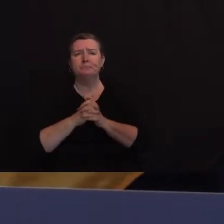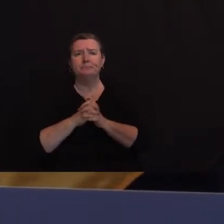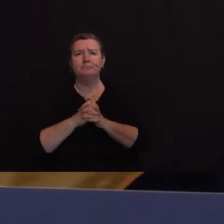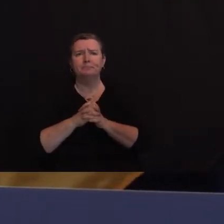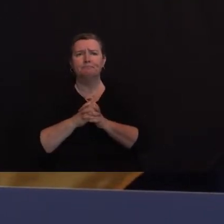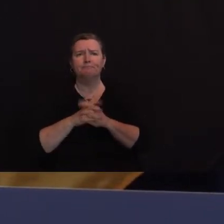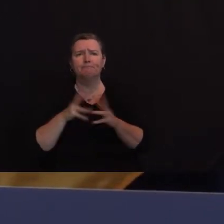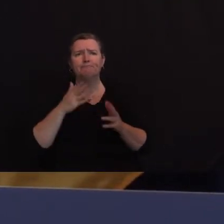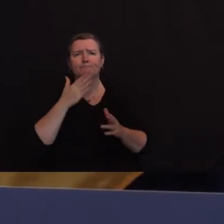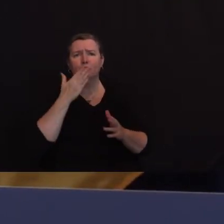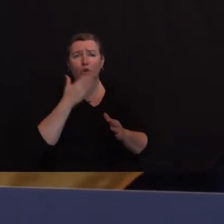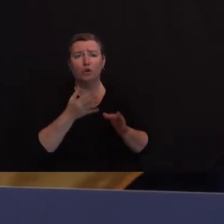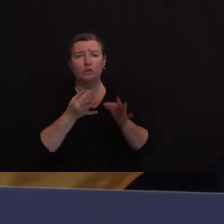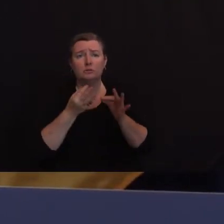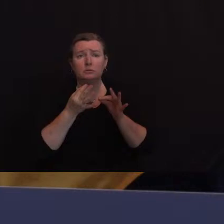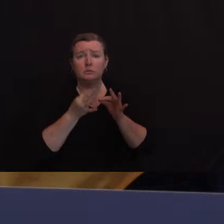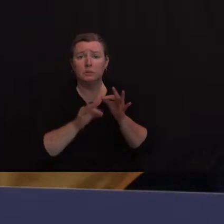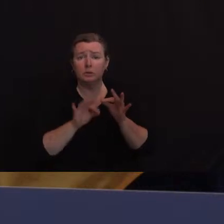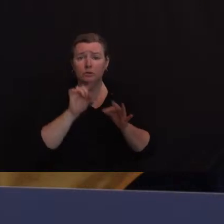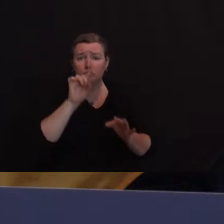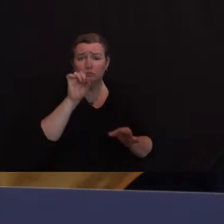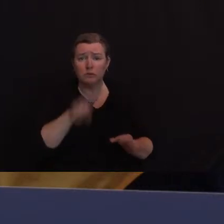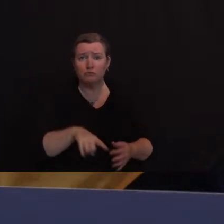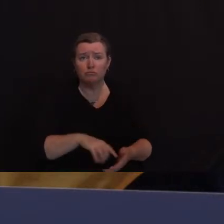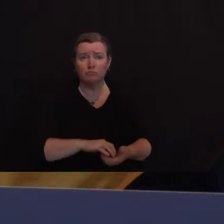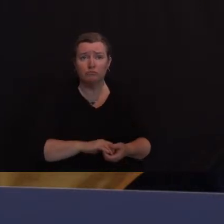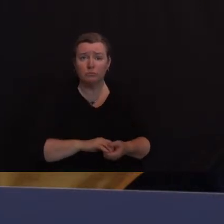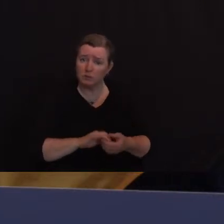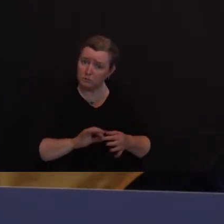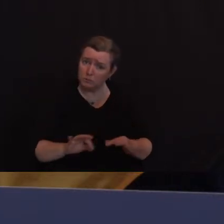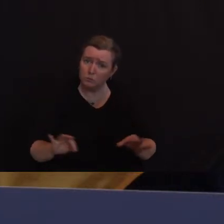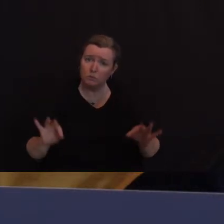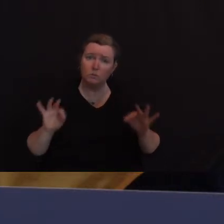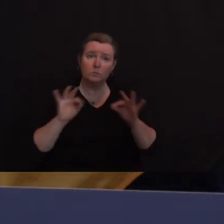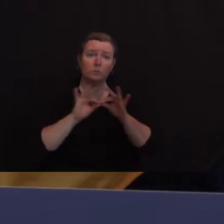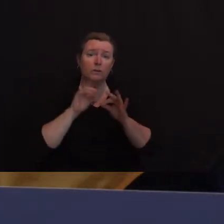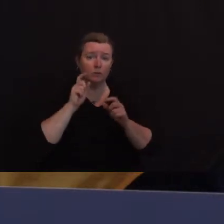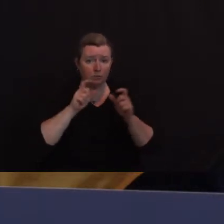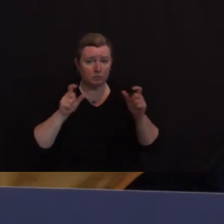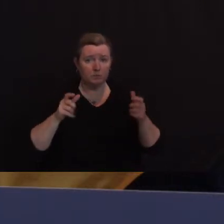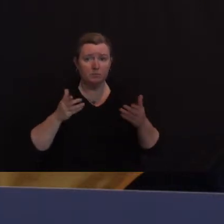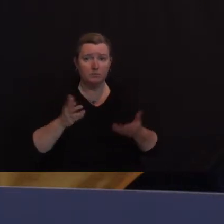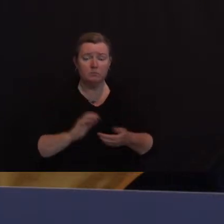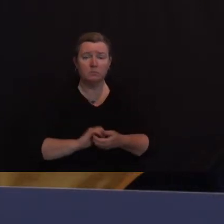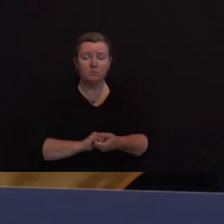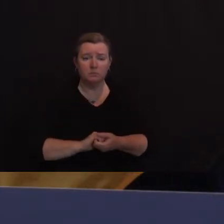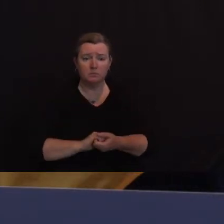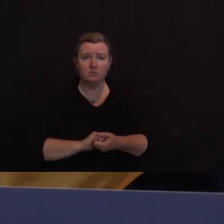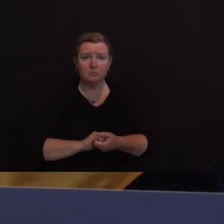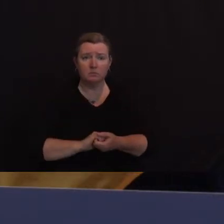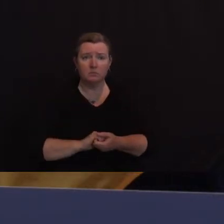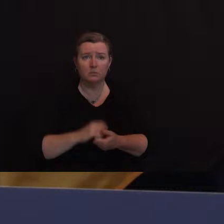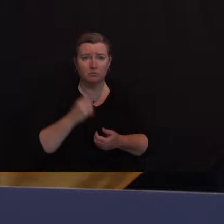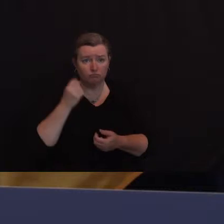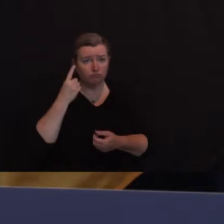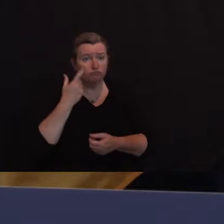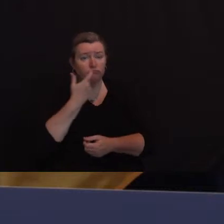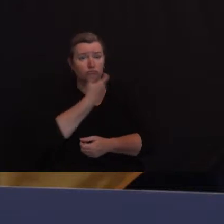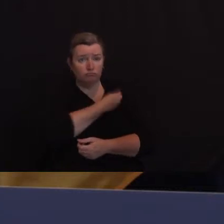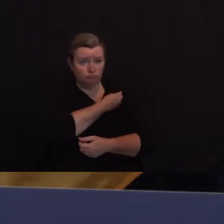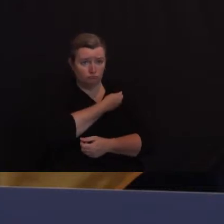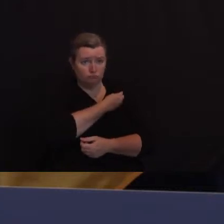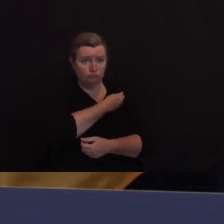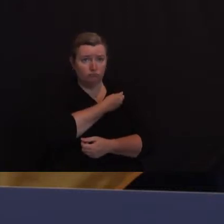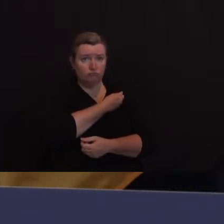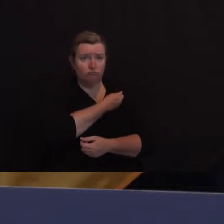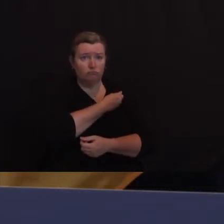important question, because that's really what people care about for the most part. I went ahead and I got vaccinated. What's my risk now? Am I going to get the